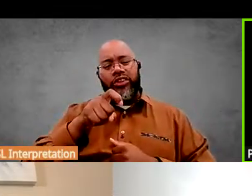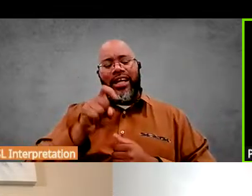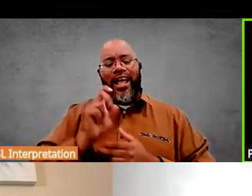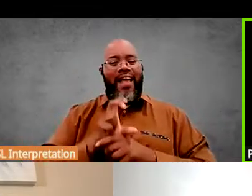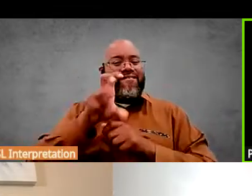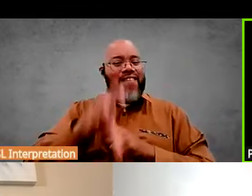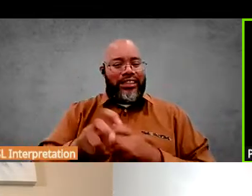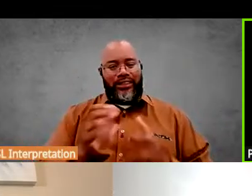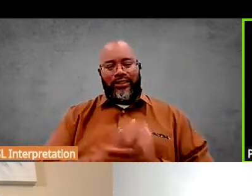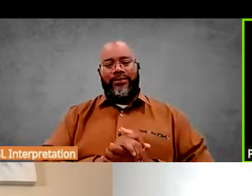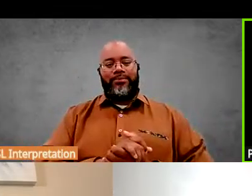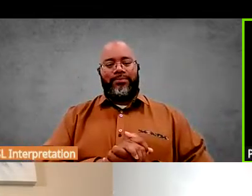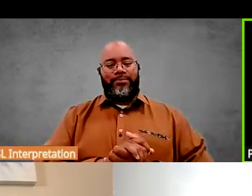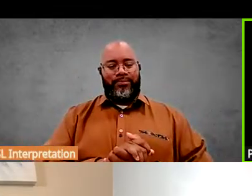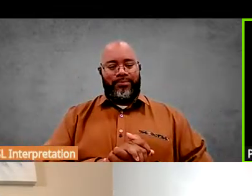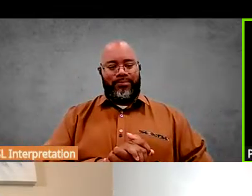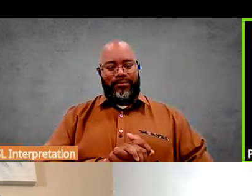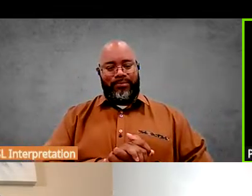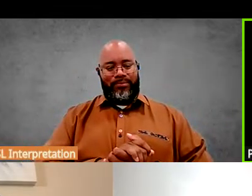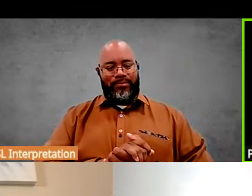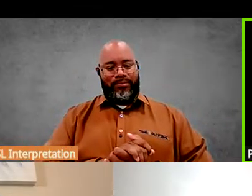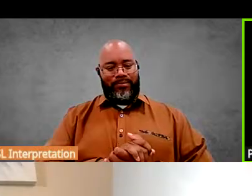in?